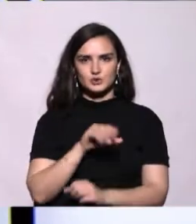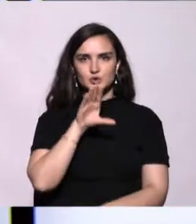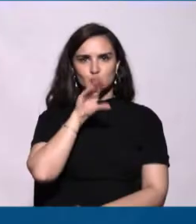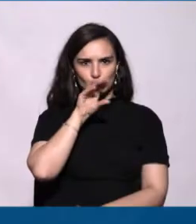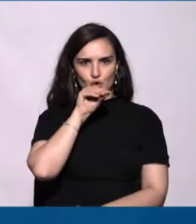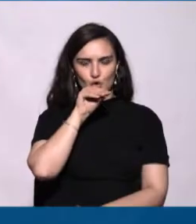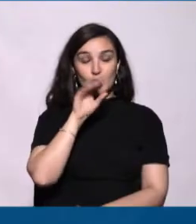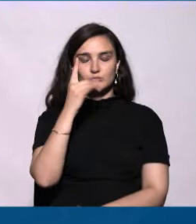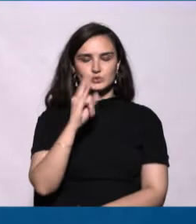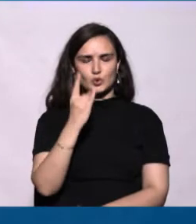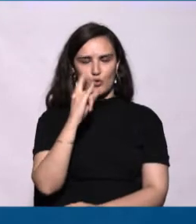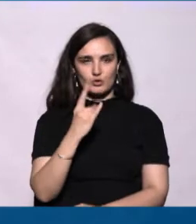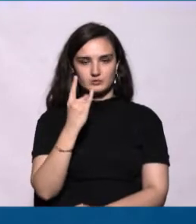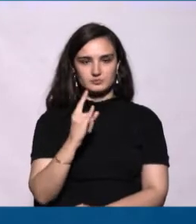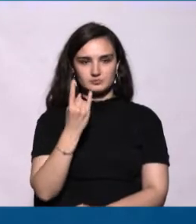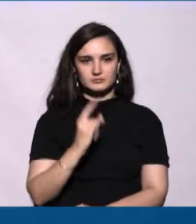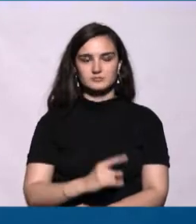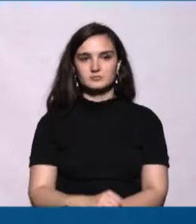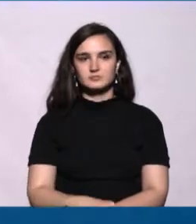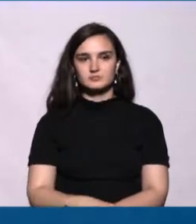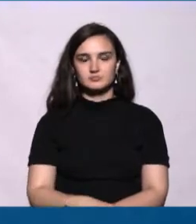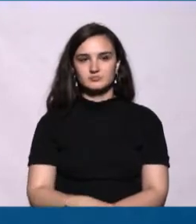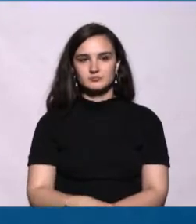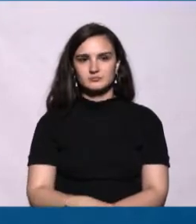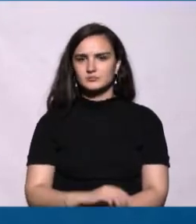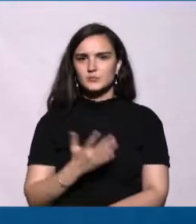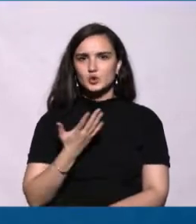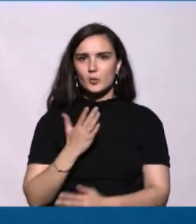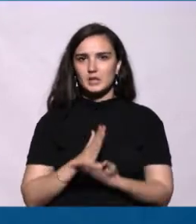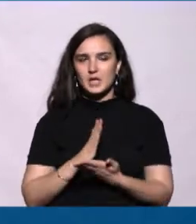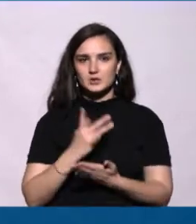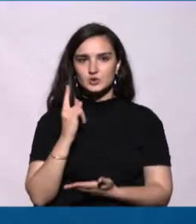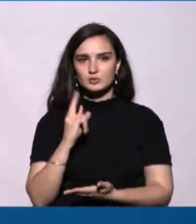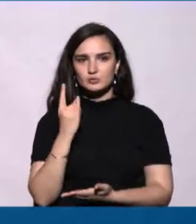Doll. Doll. Which one's a doll?